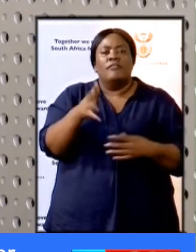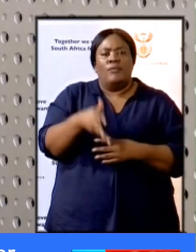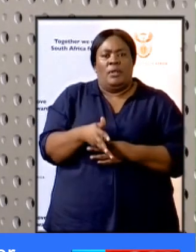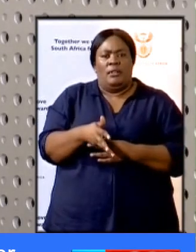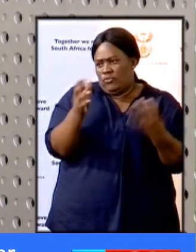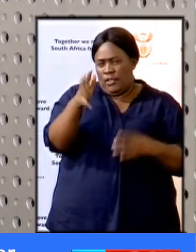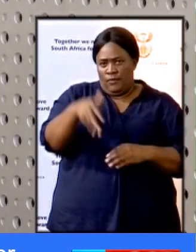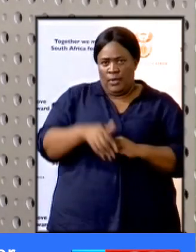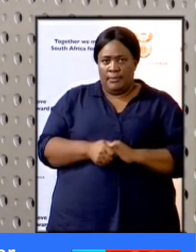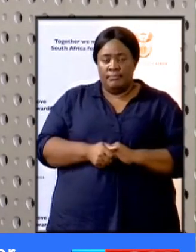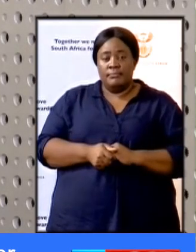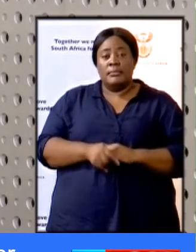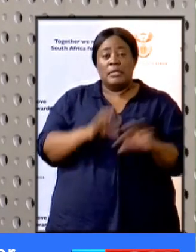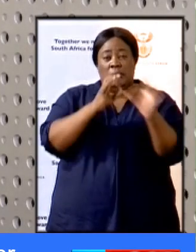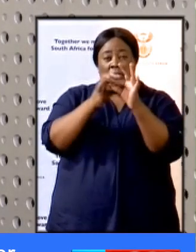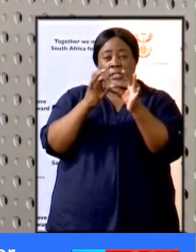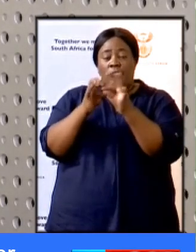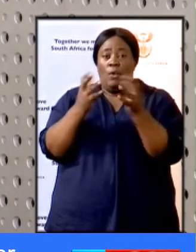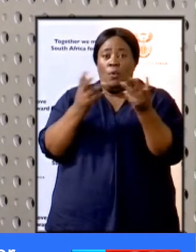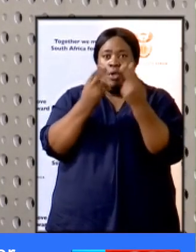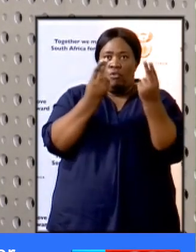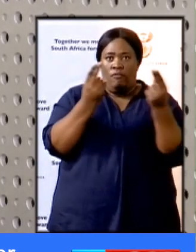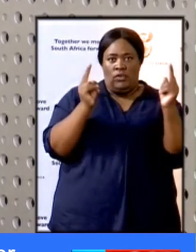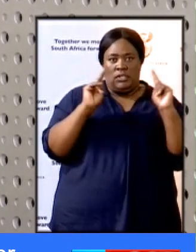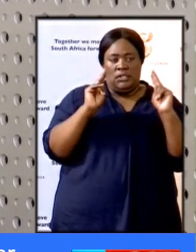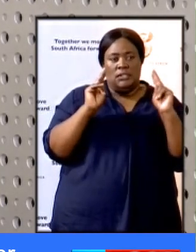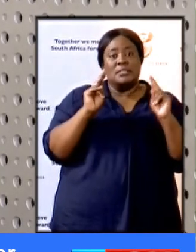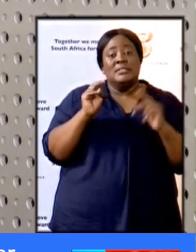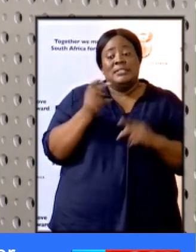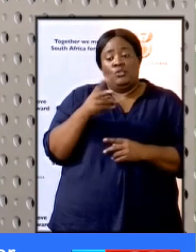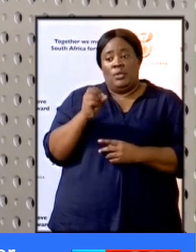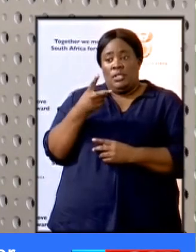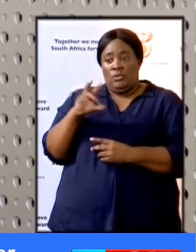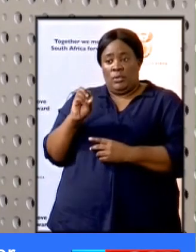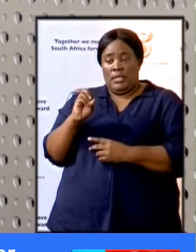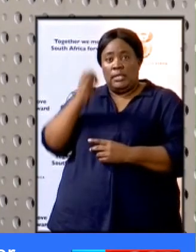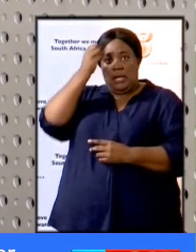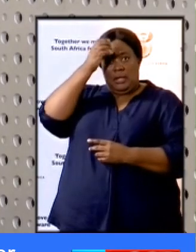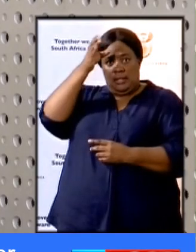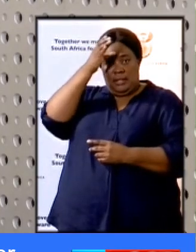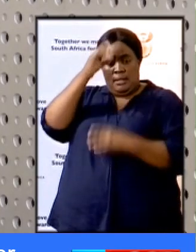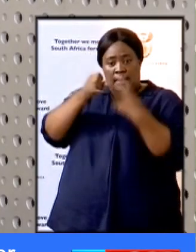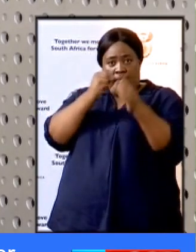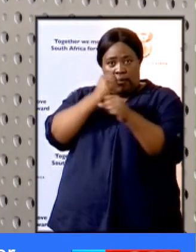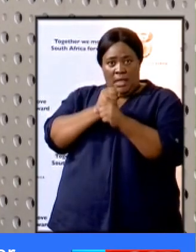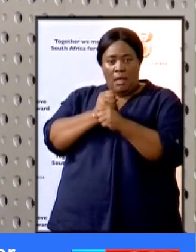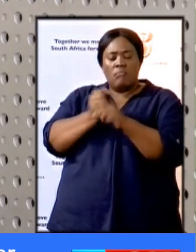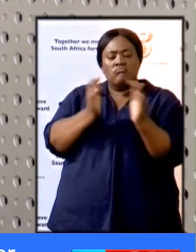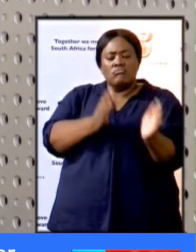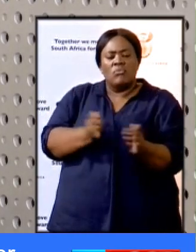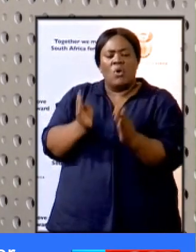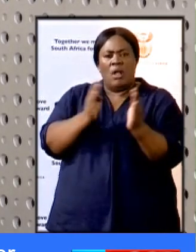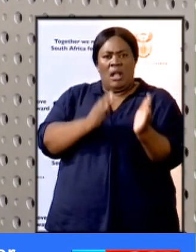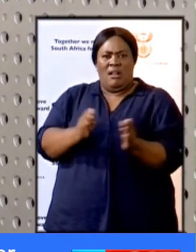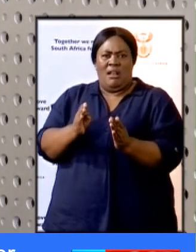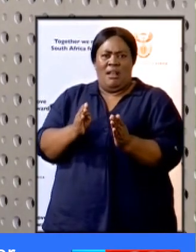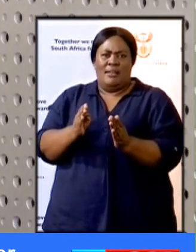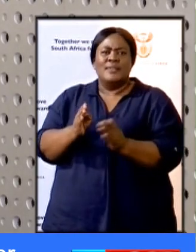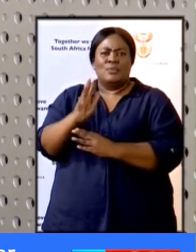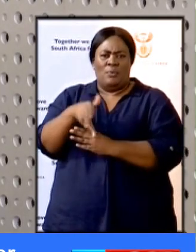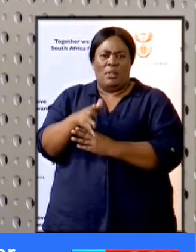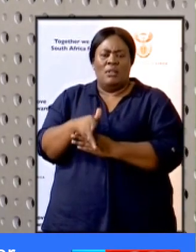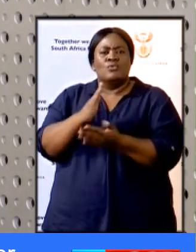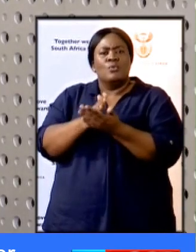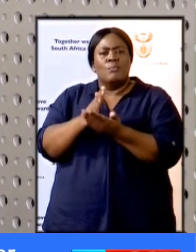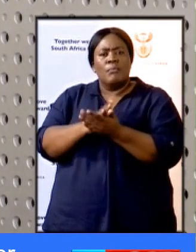guidance on universities. The 2020 academic year will be reorganized to enable all our